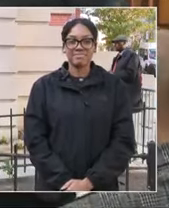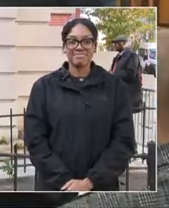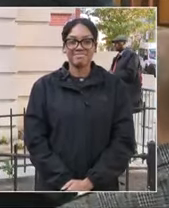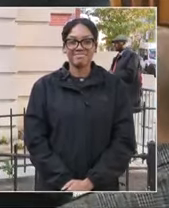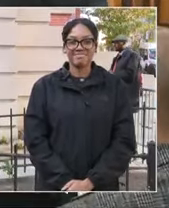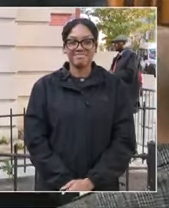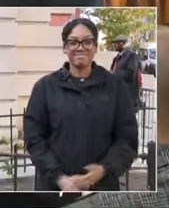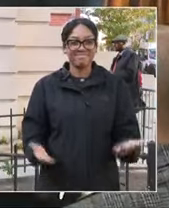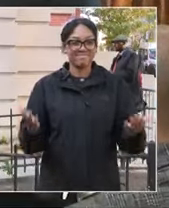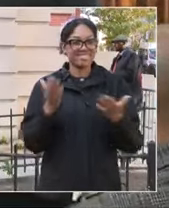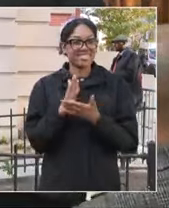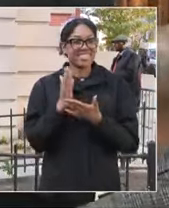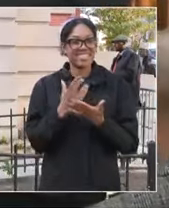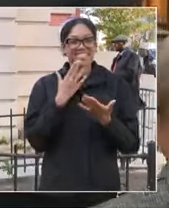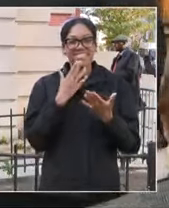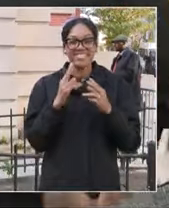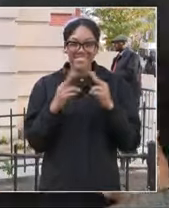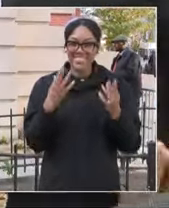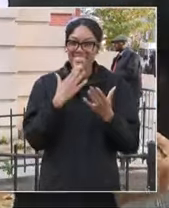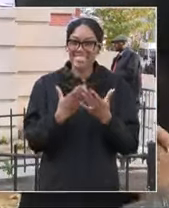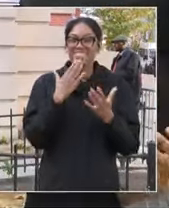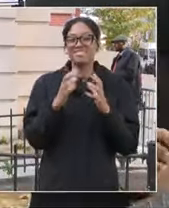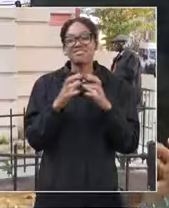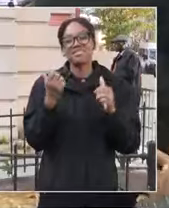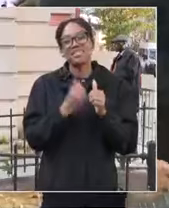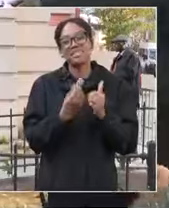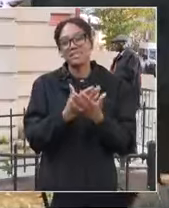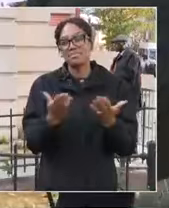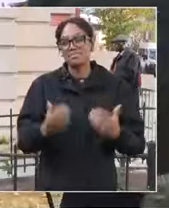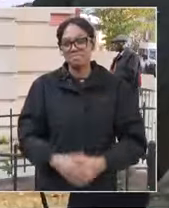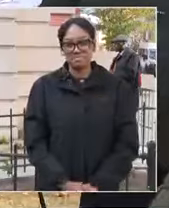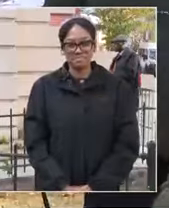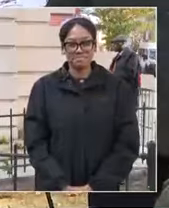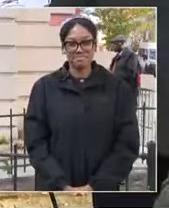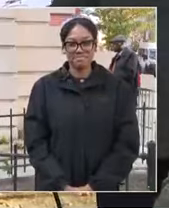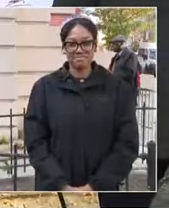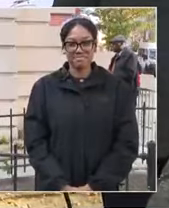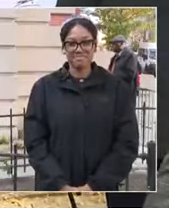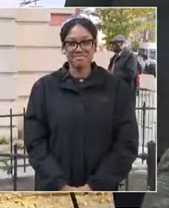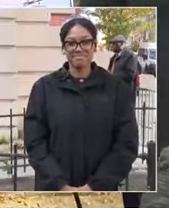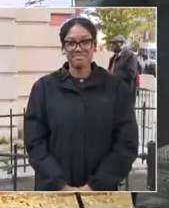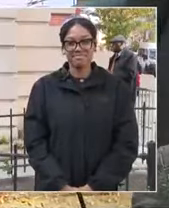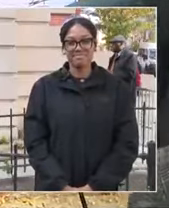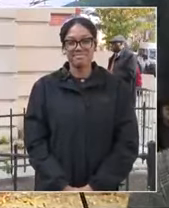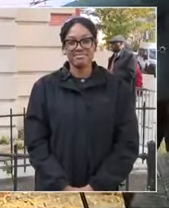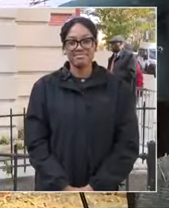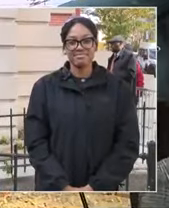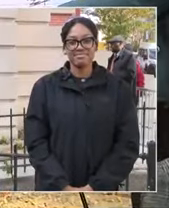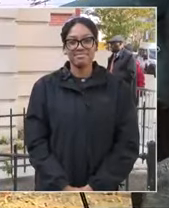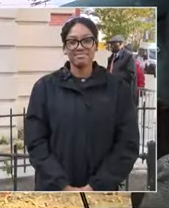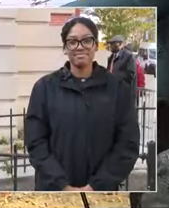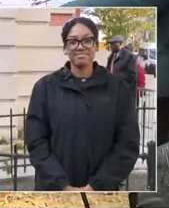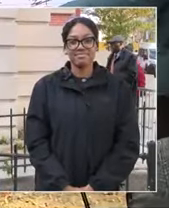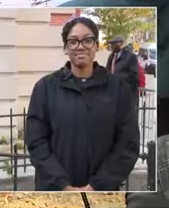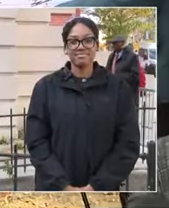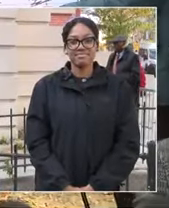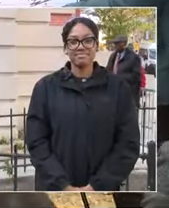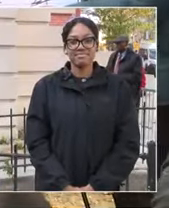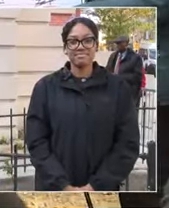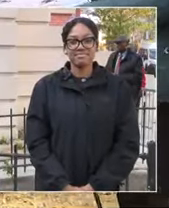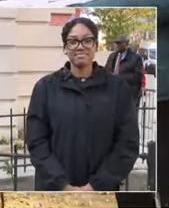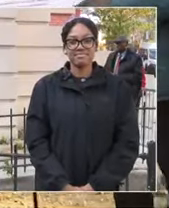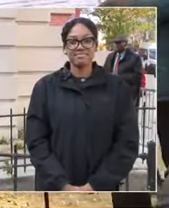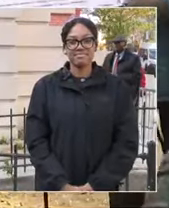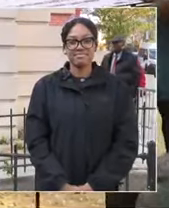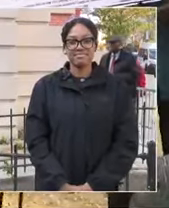All right. Very good. Thank you, everybody. Thank you. I can move the podium out of the way right quick. Okay, let's just stand over